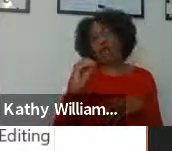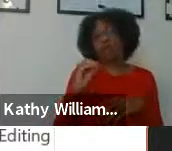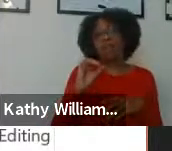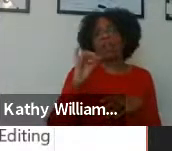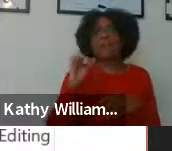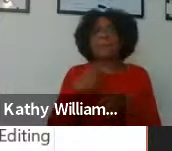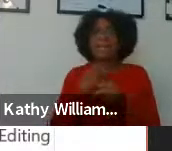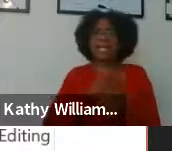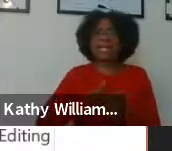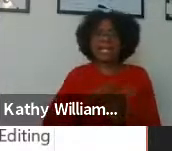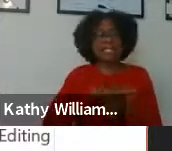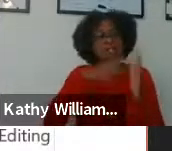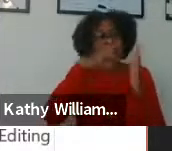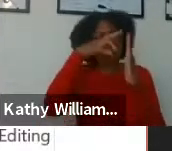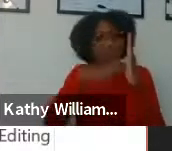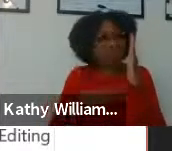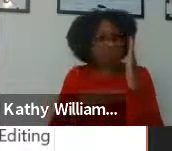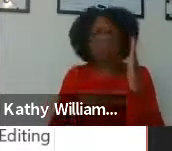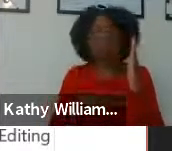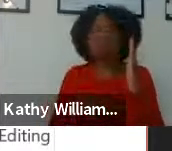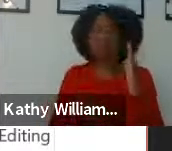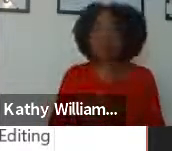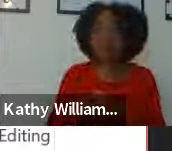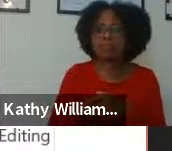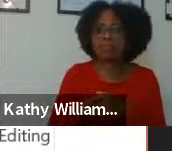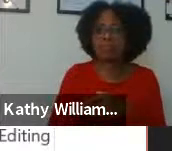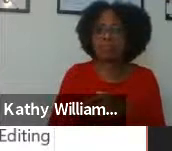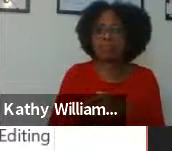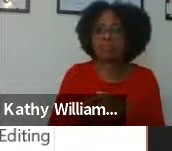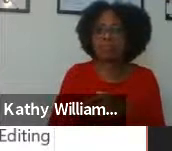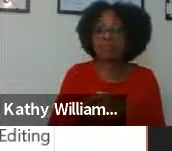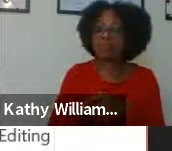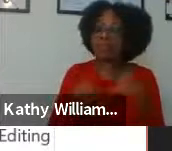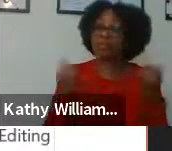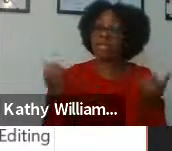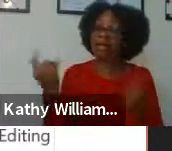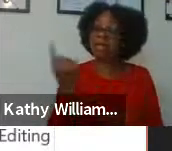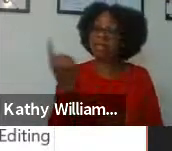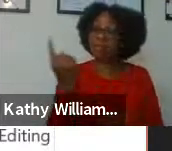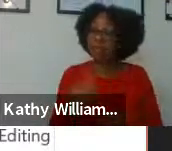go-to research source on Social Security. Now, something else that